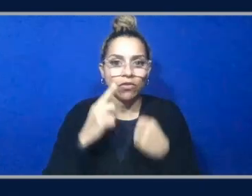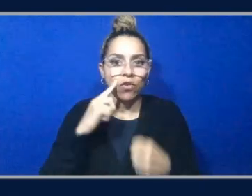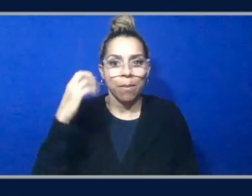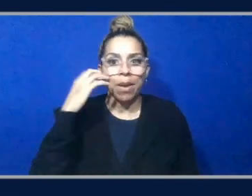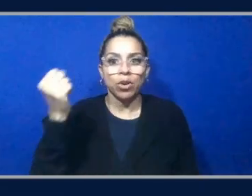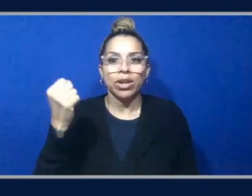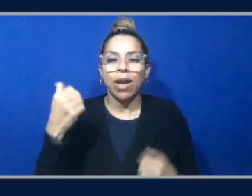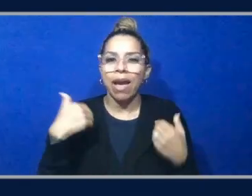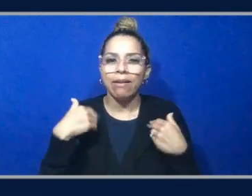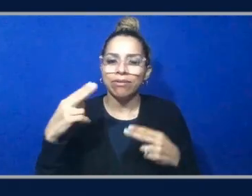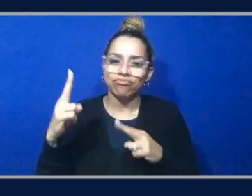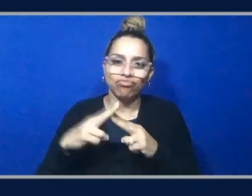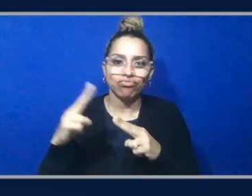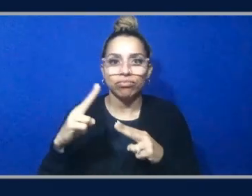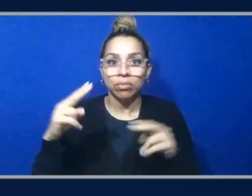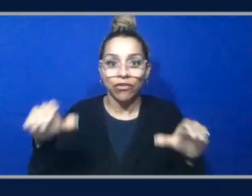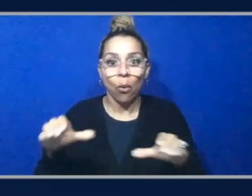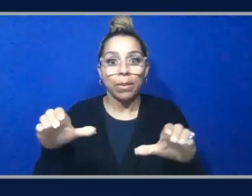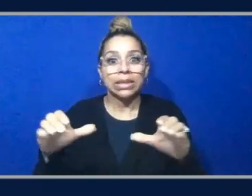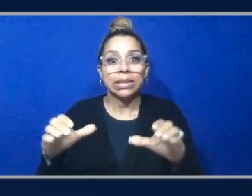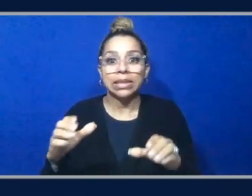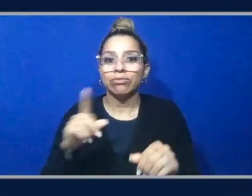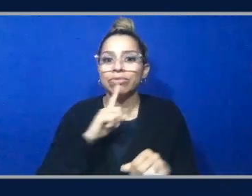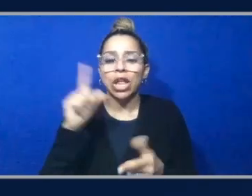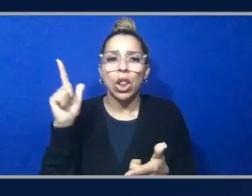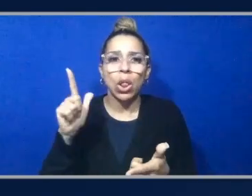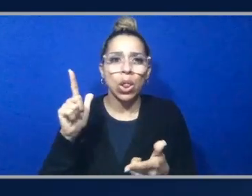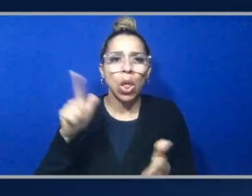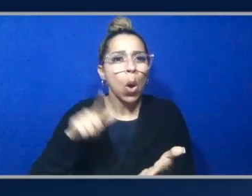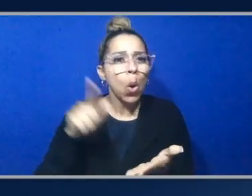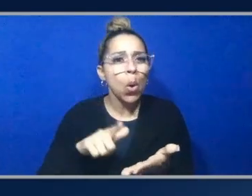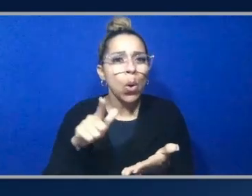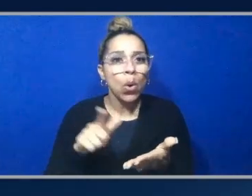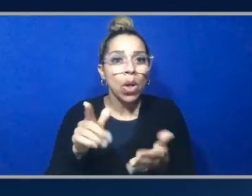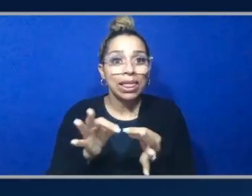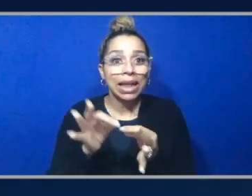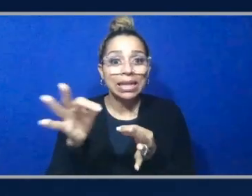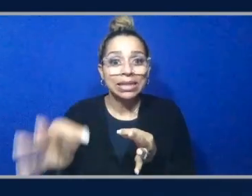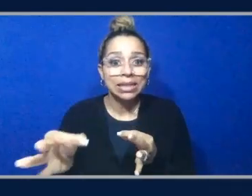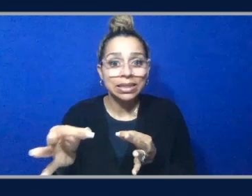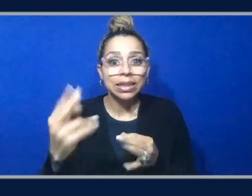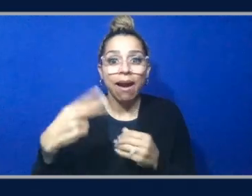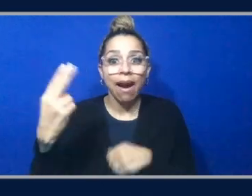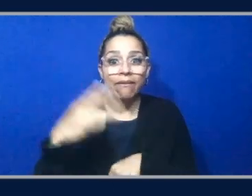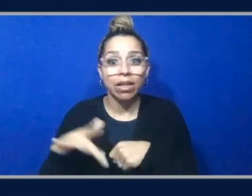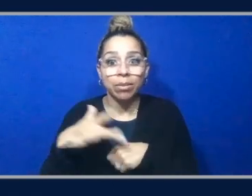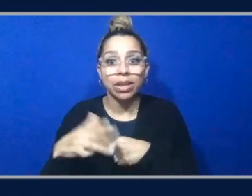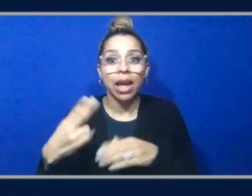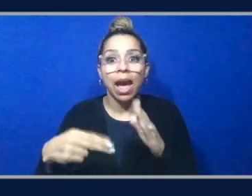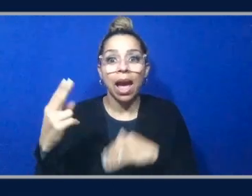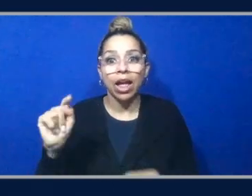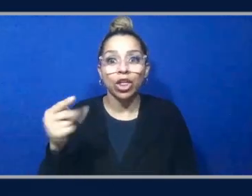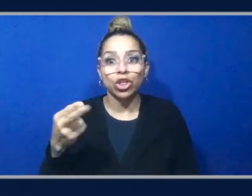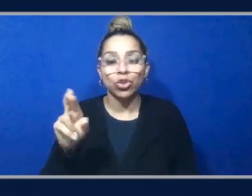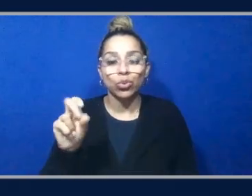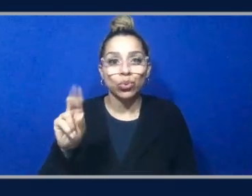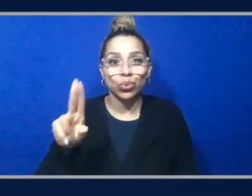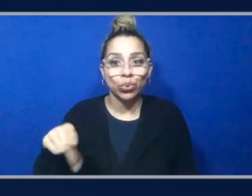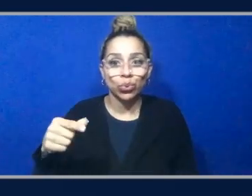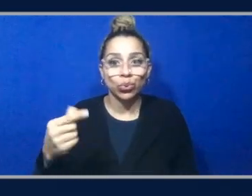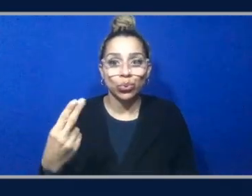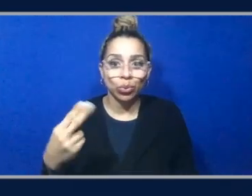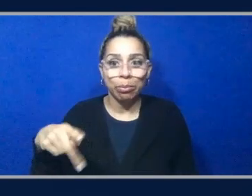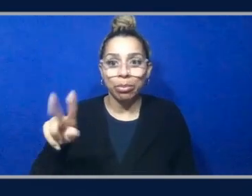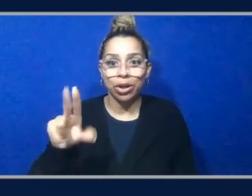high availability, high throughput. This is why customers pick MemoryDB. Yeah, it's amazing. And what is happening